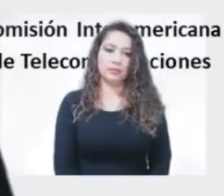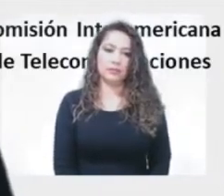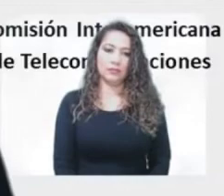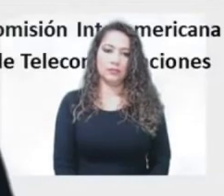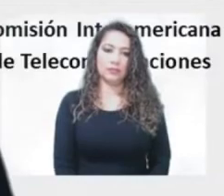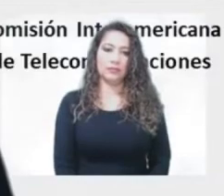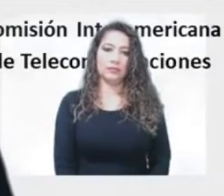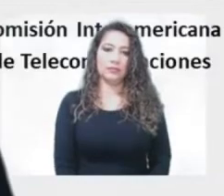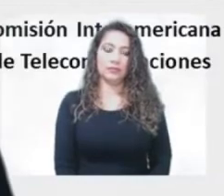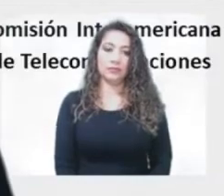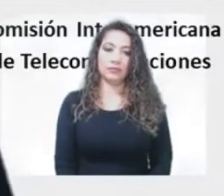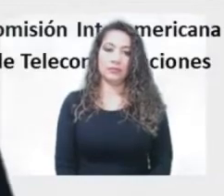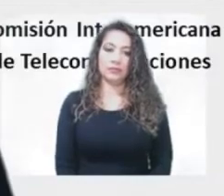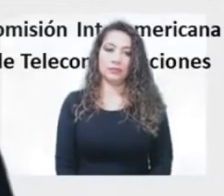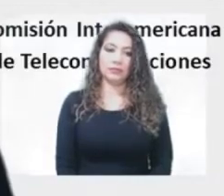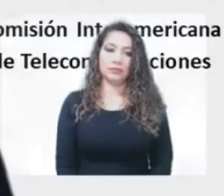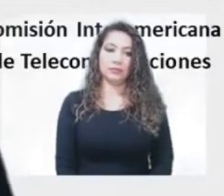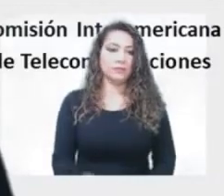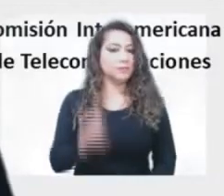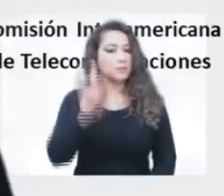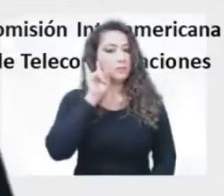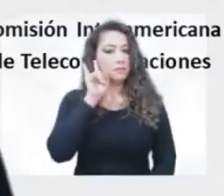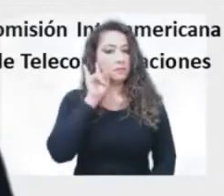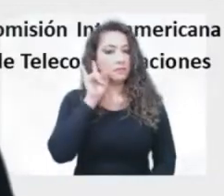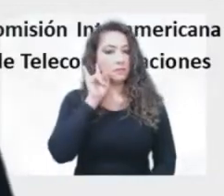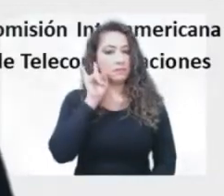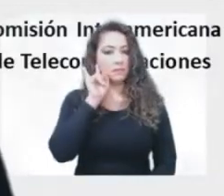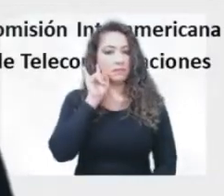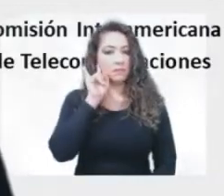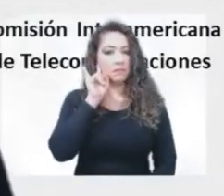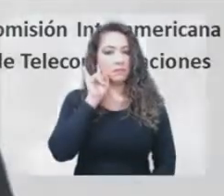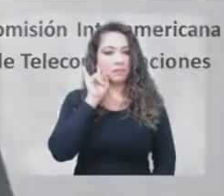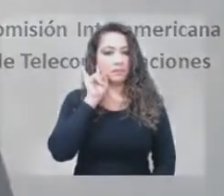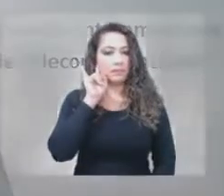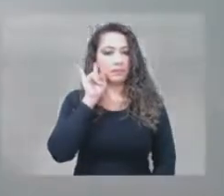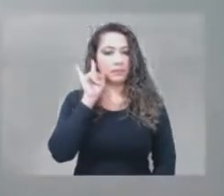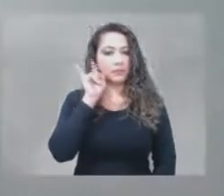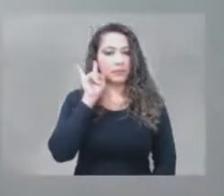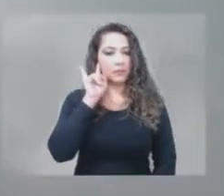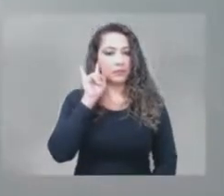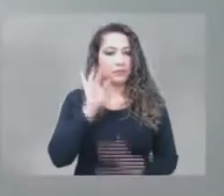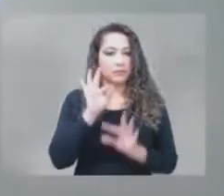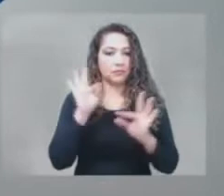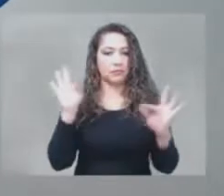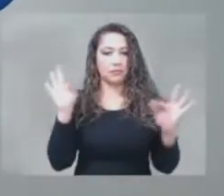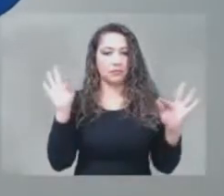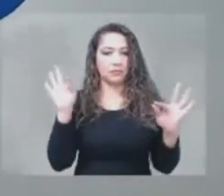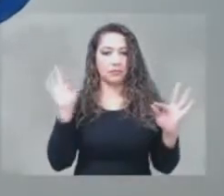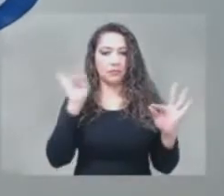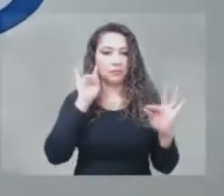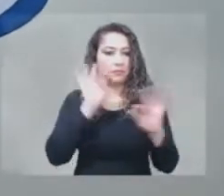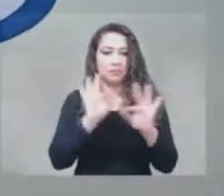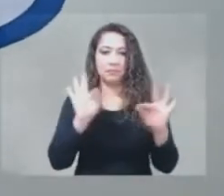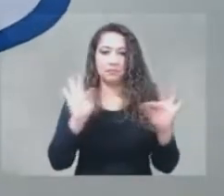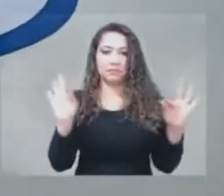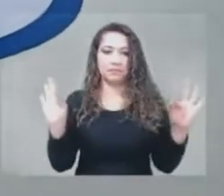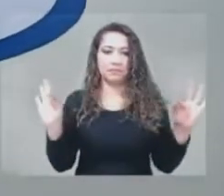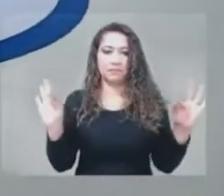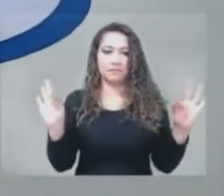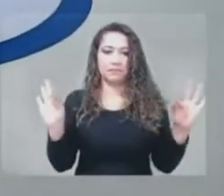be the basis to prepare the basis for the 6 GHz band. Thank you.